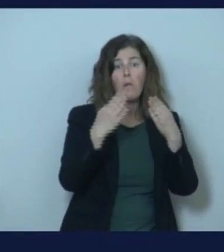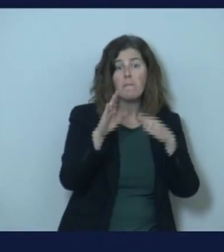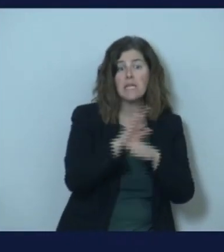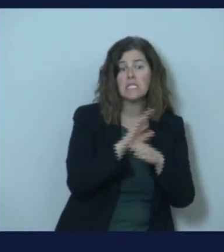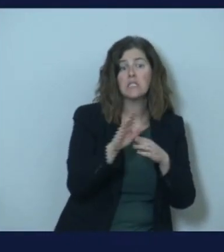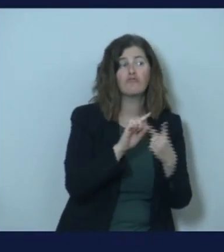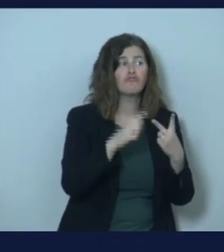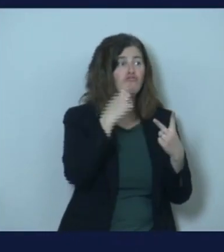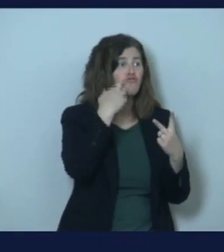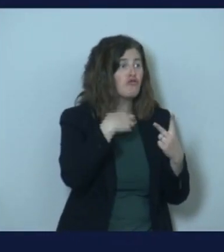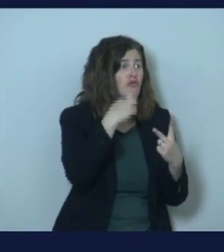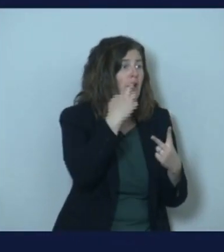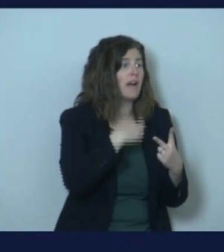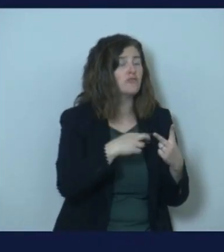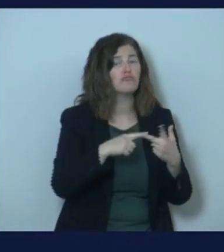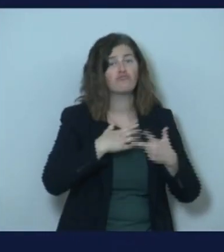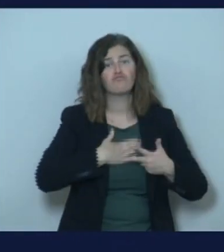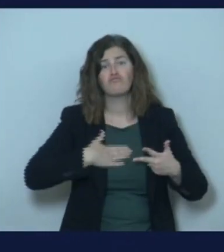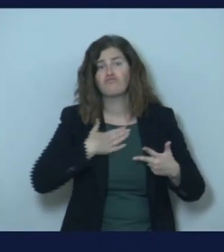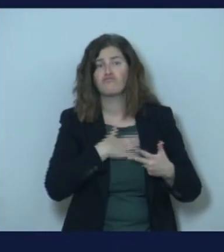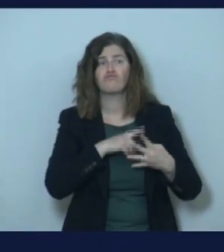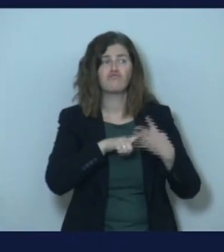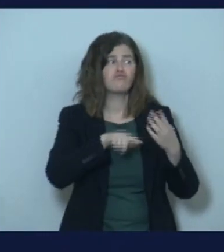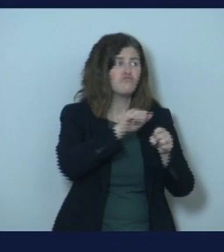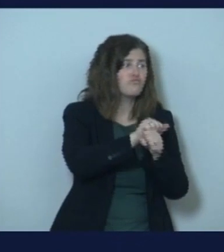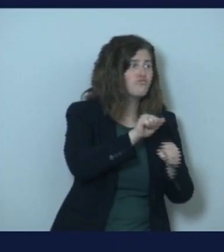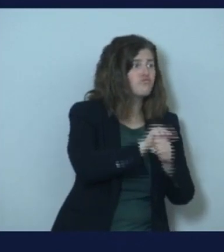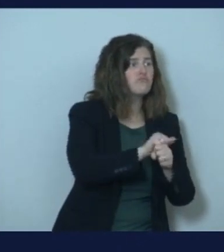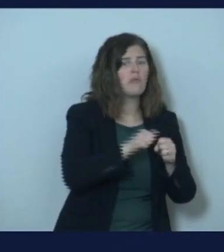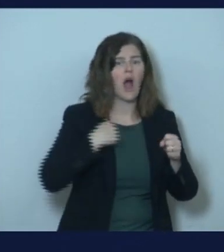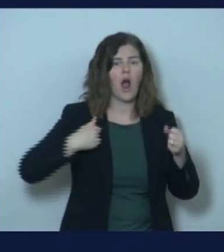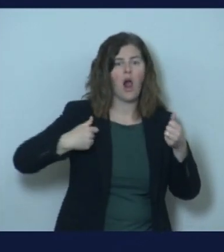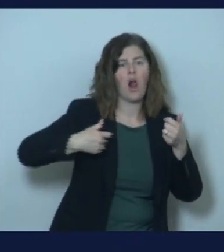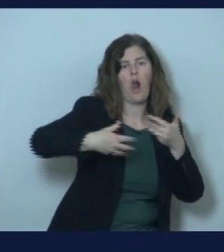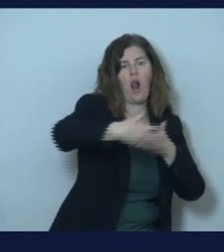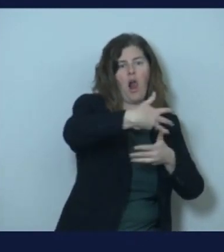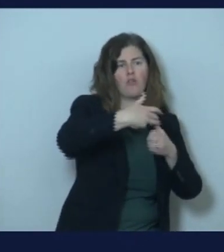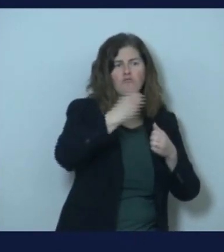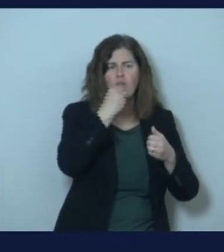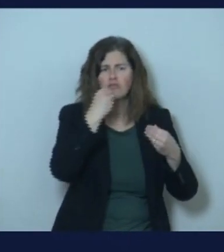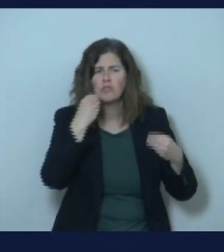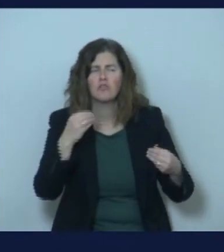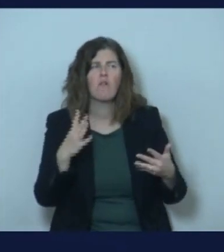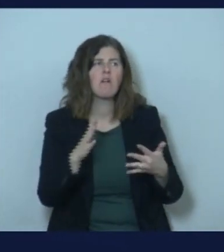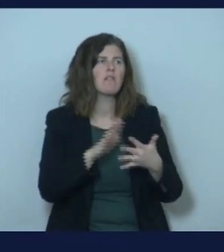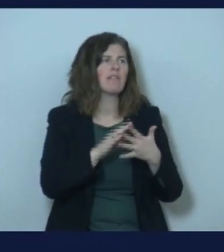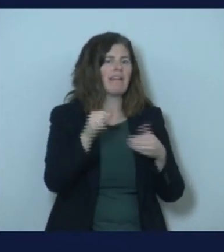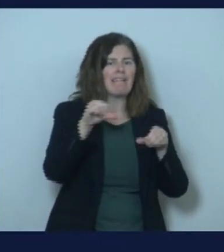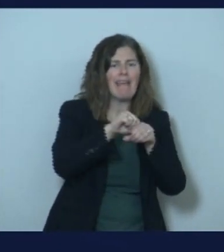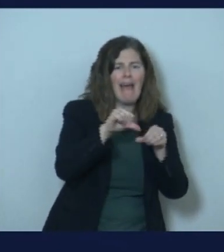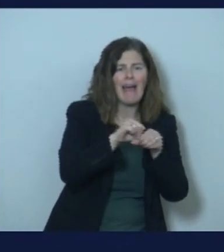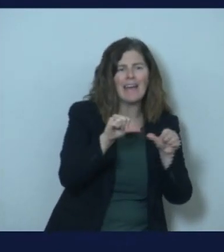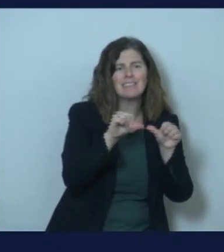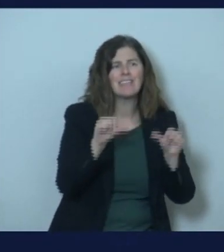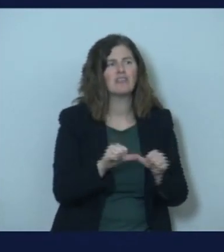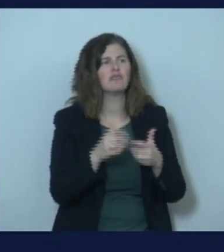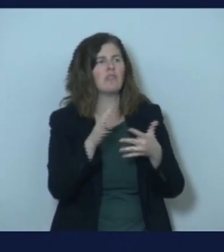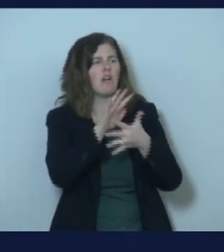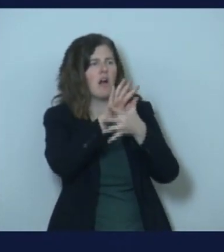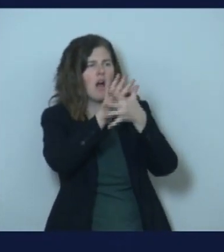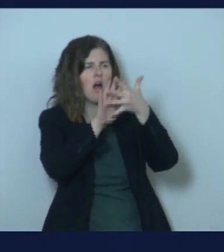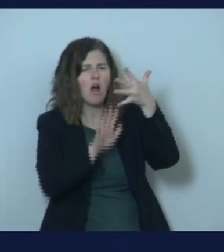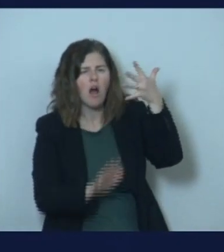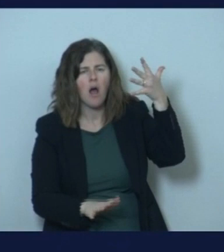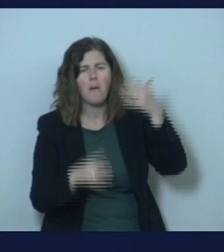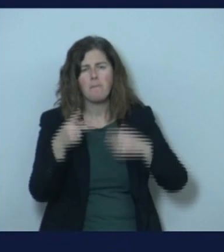and restaurants and entertainment and workplaces and grocery stores and gas stations and convenience stores